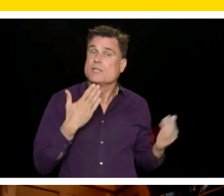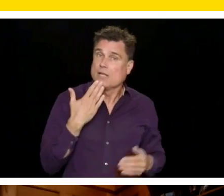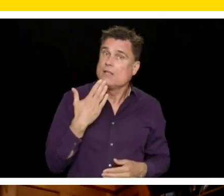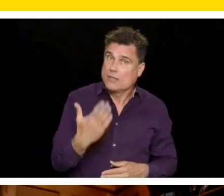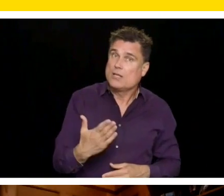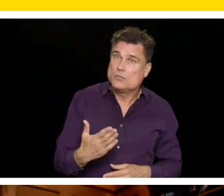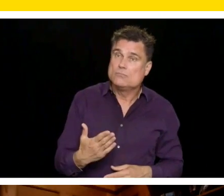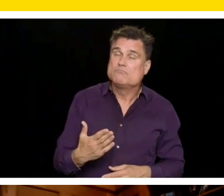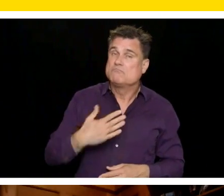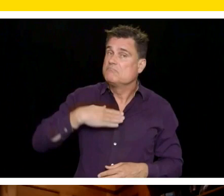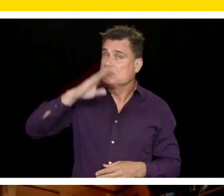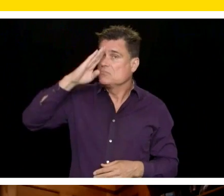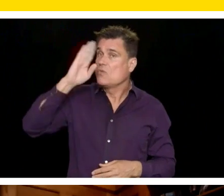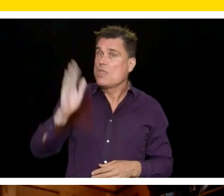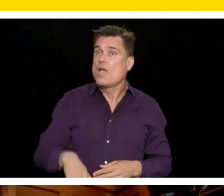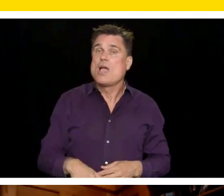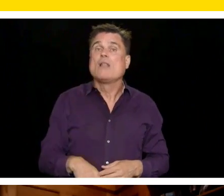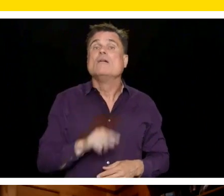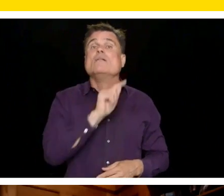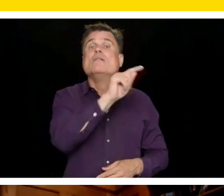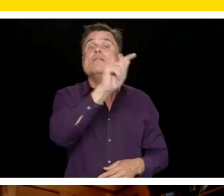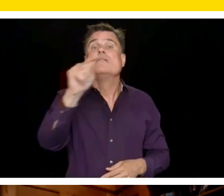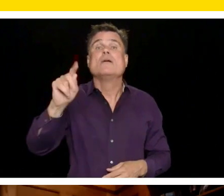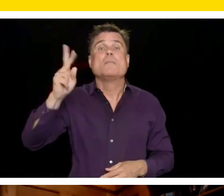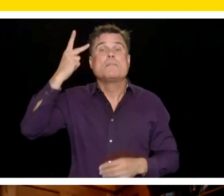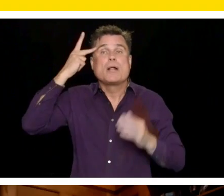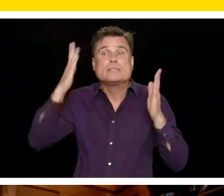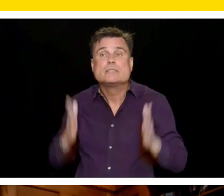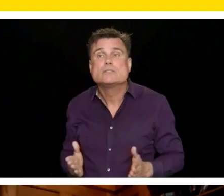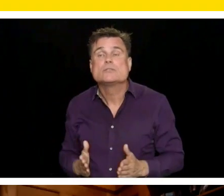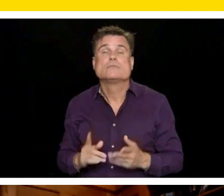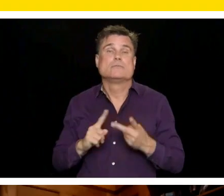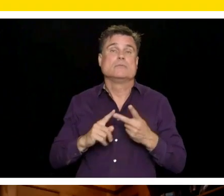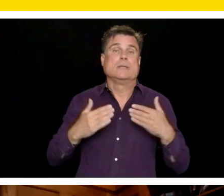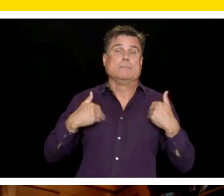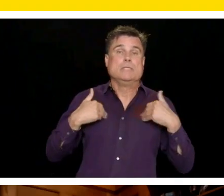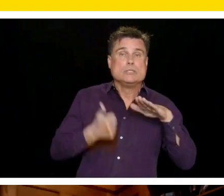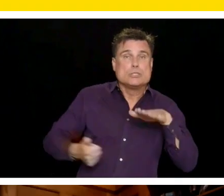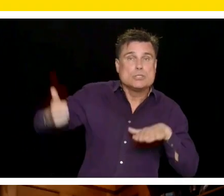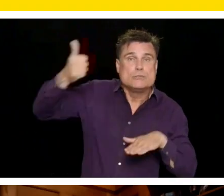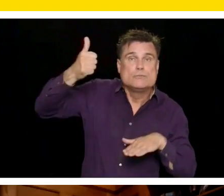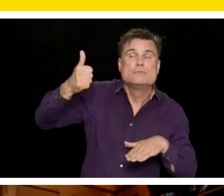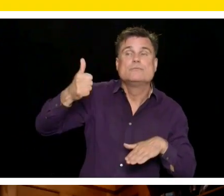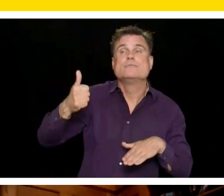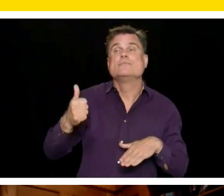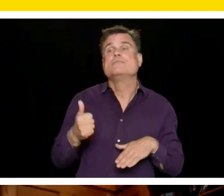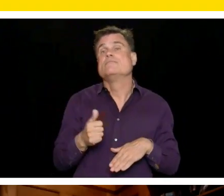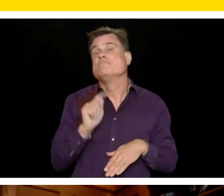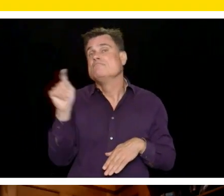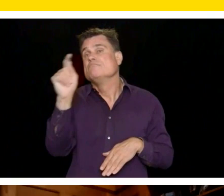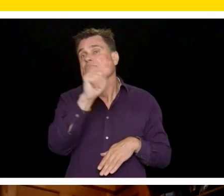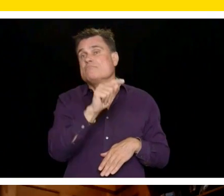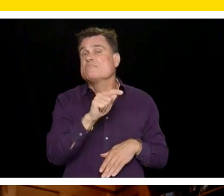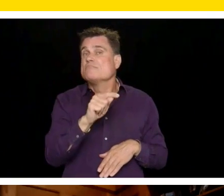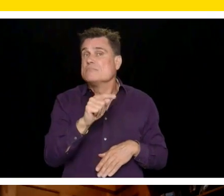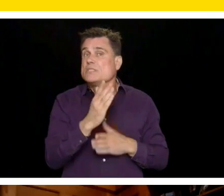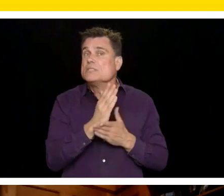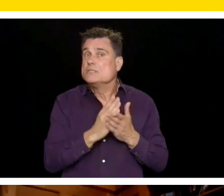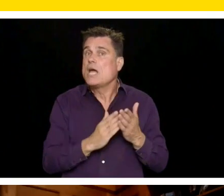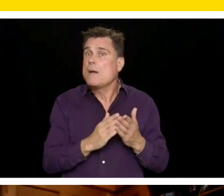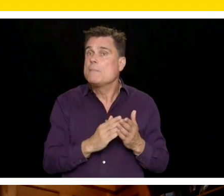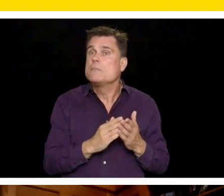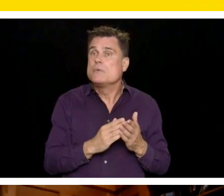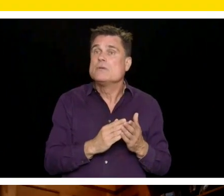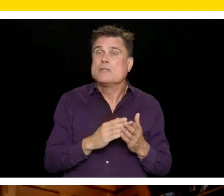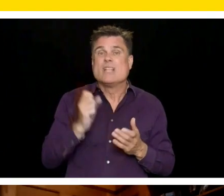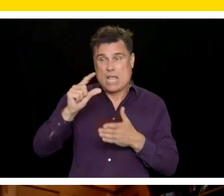their responsibilities and dealing with young children at home as well. So the next question is